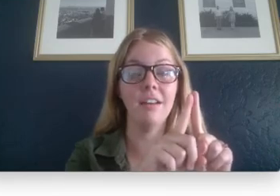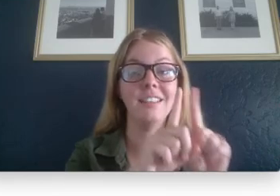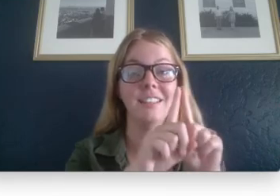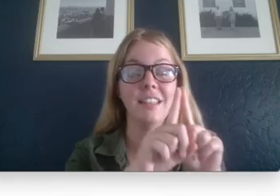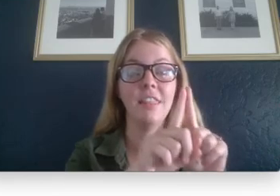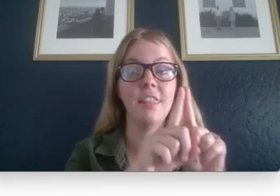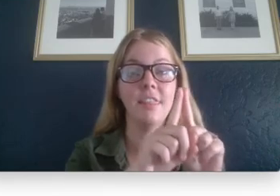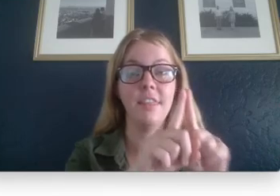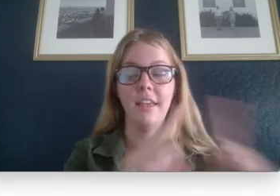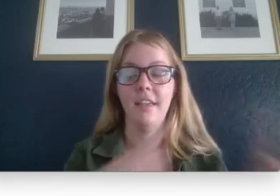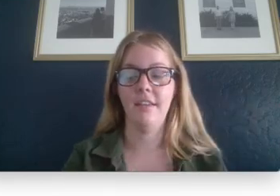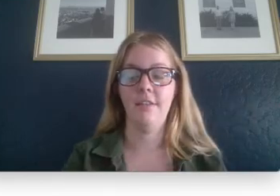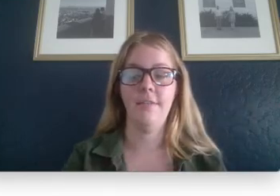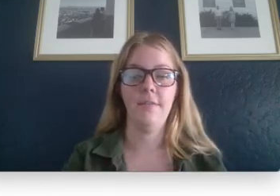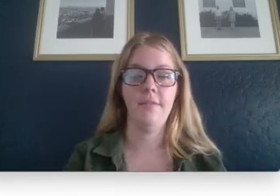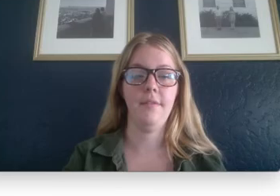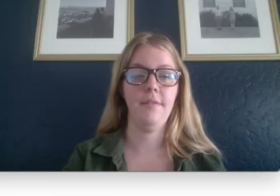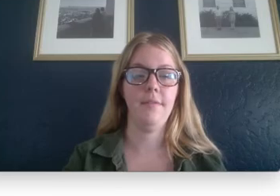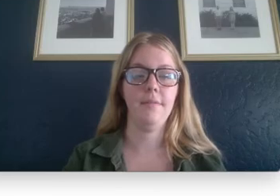There. Th.